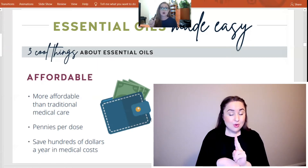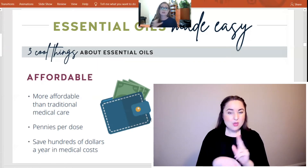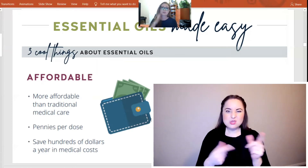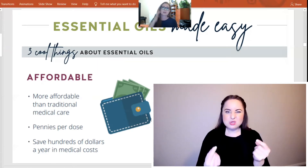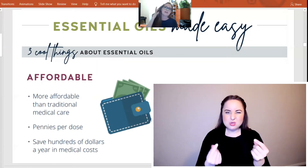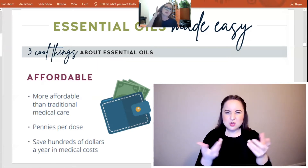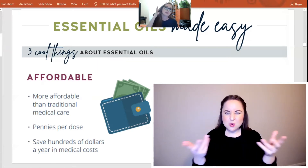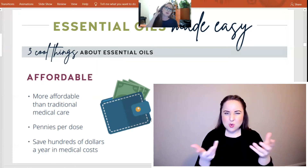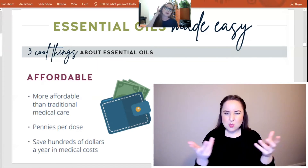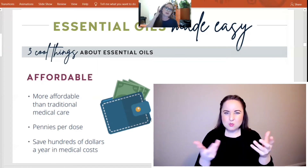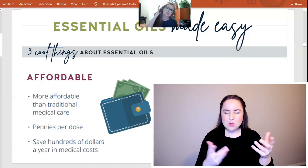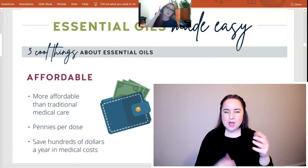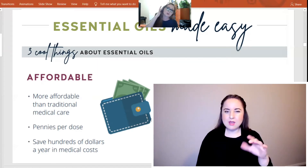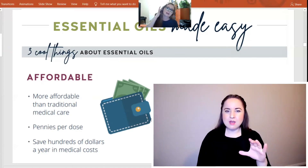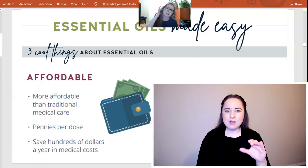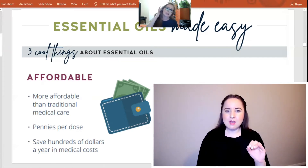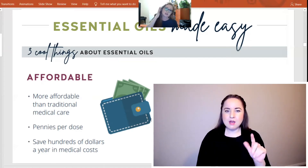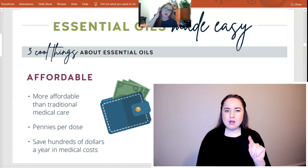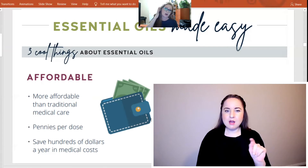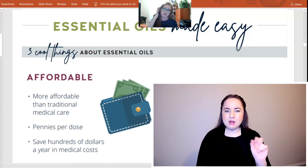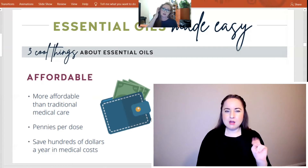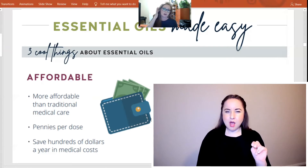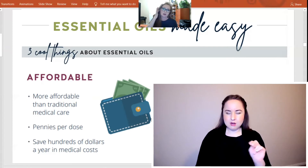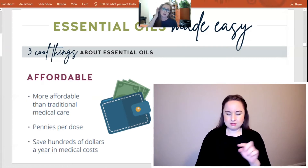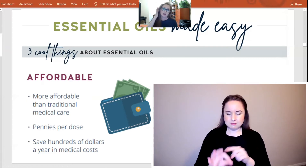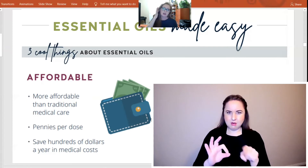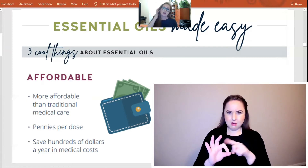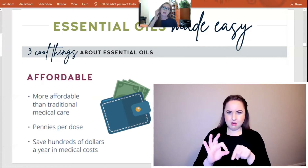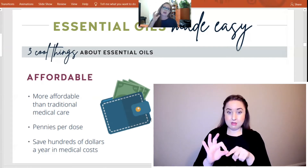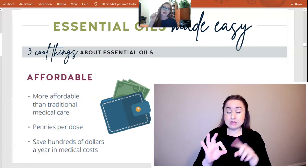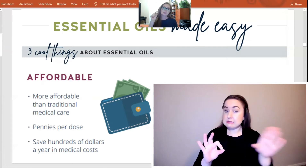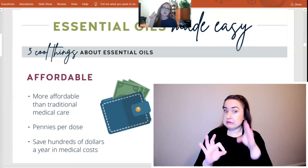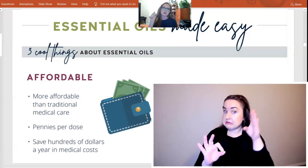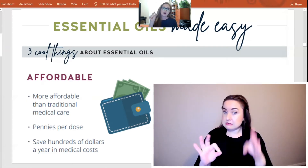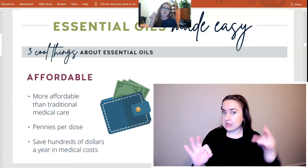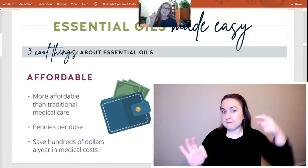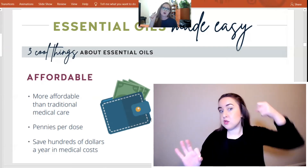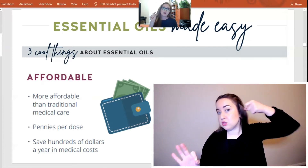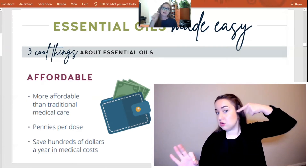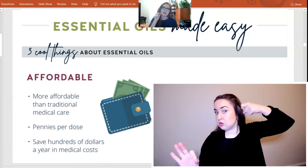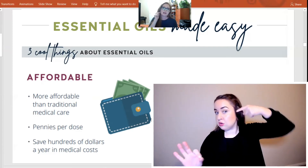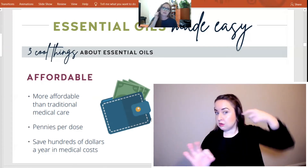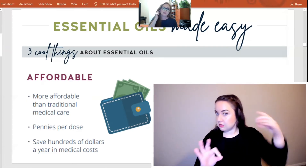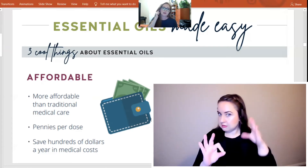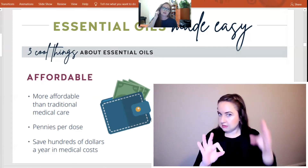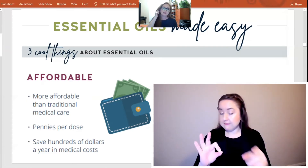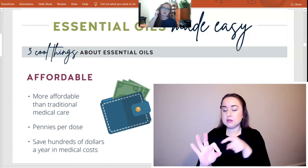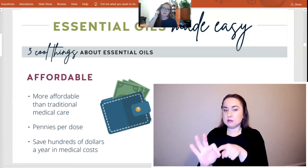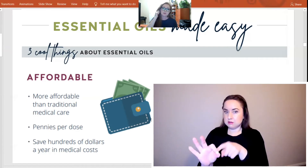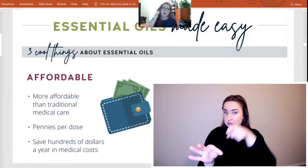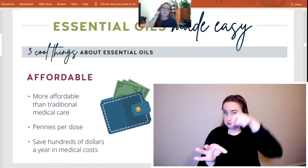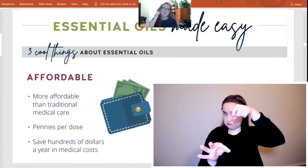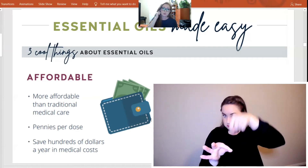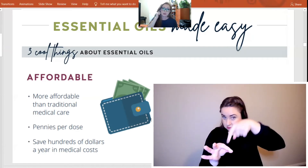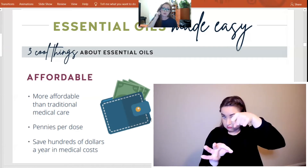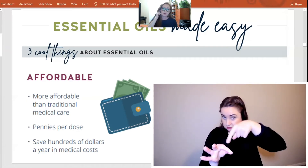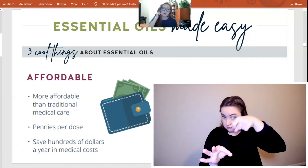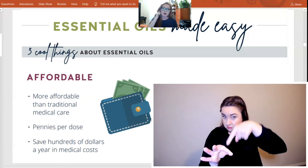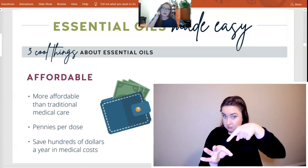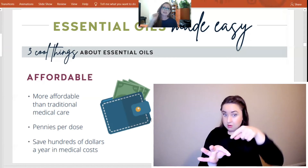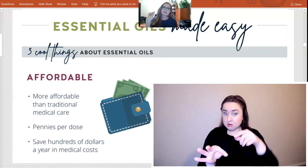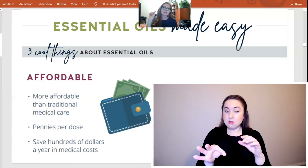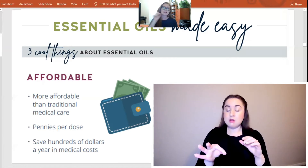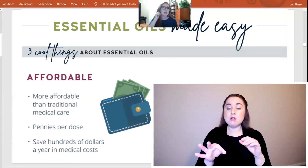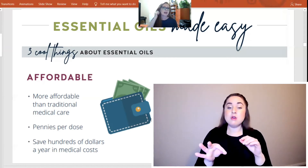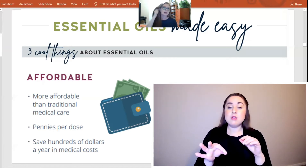cotton ball because we never put oils directly into our ear. I took a cotton ball and I put a few drops of oil